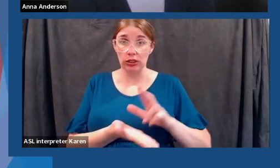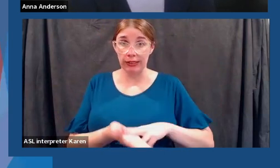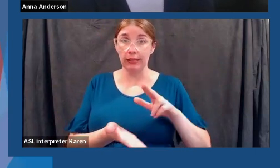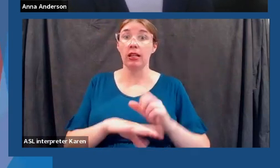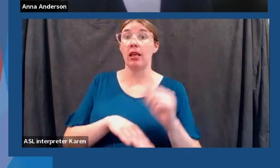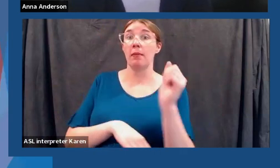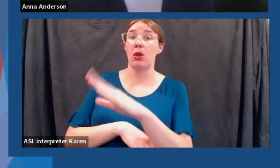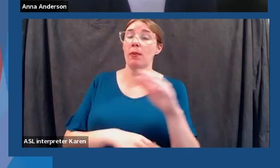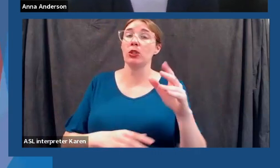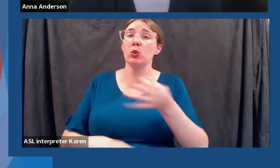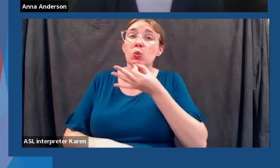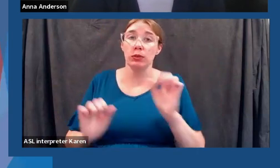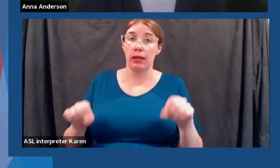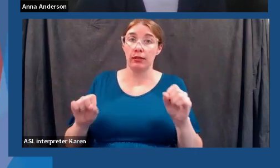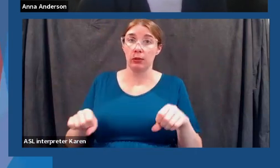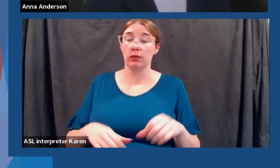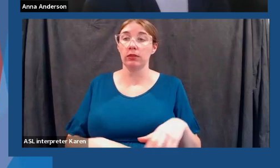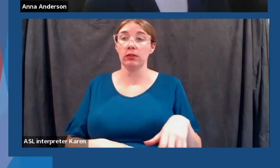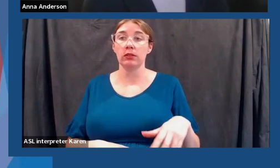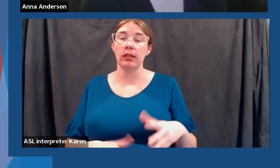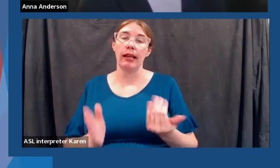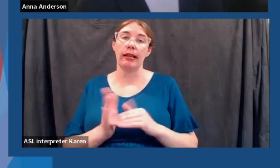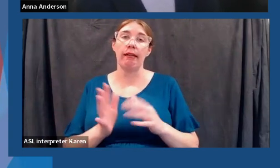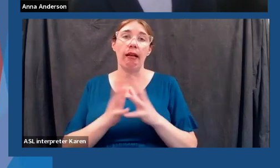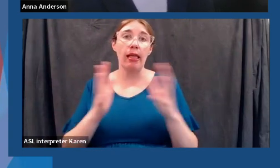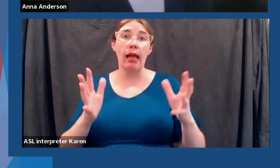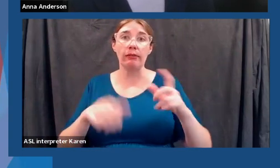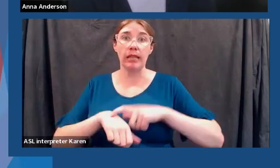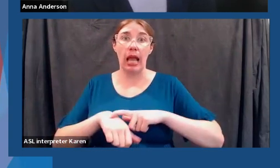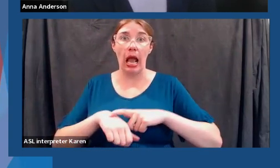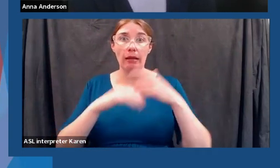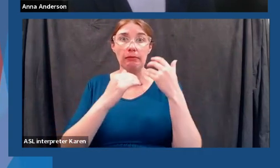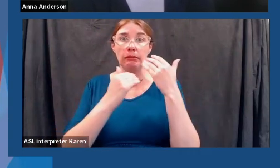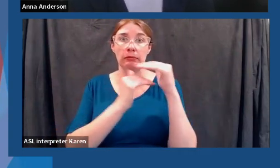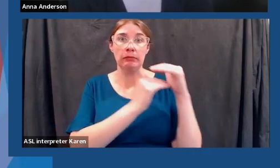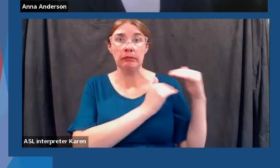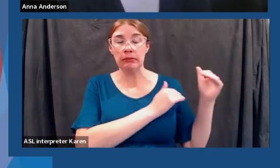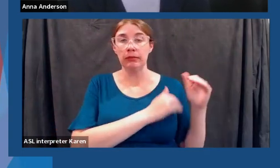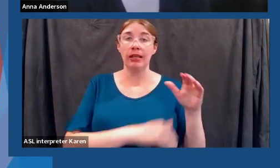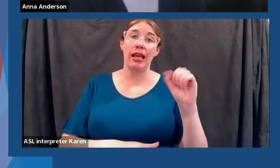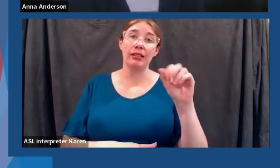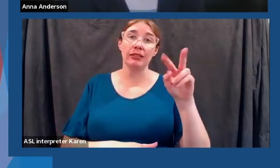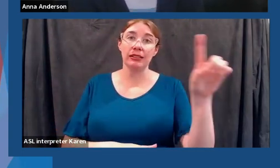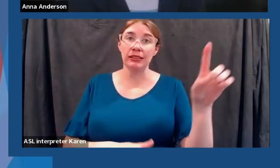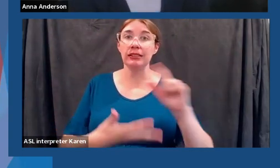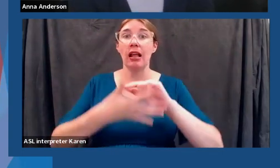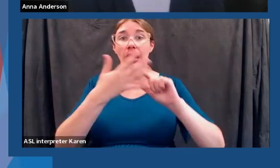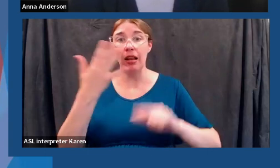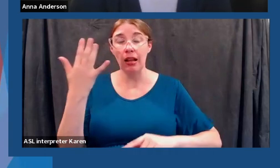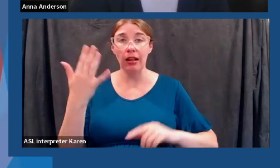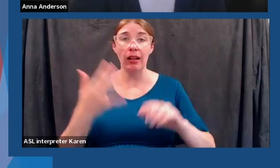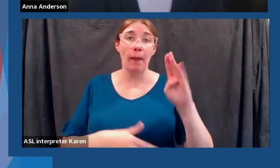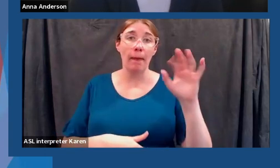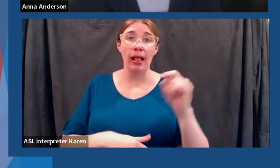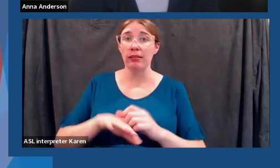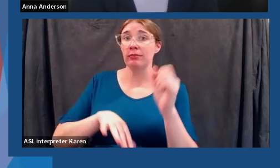timelines with a lot of these things. The SVDs, definitely, and you got to get your ballot back on time. Oops, sorry, or